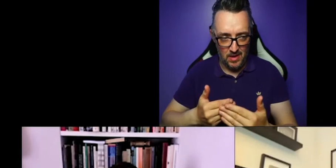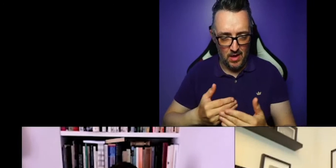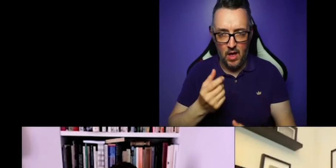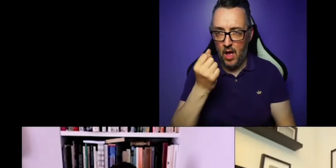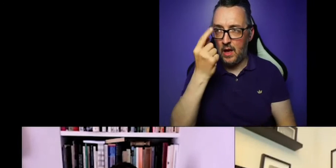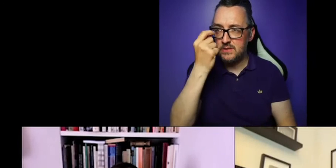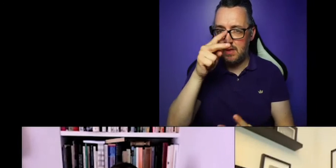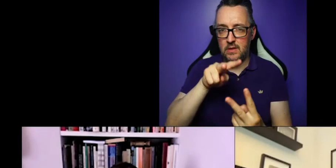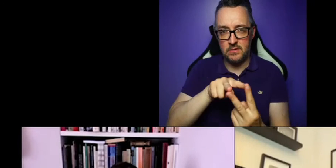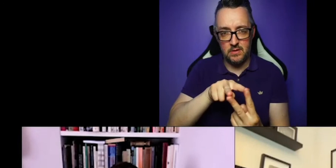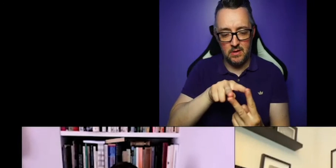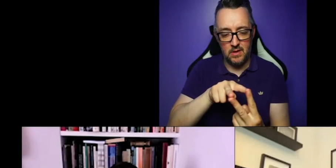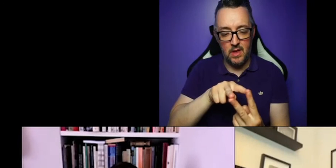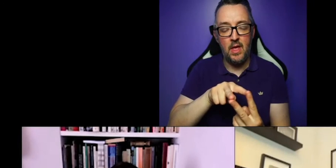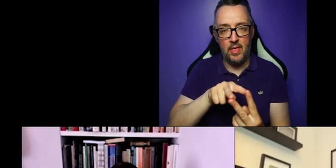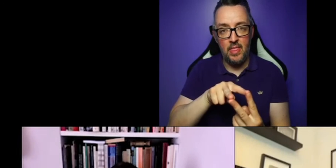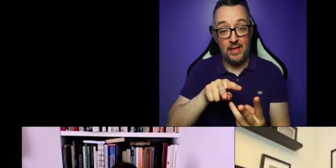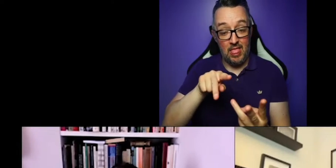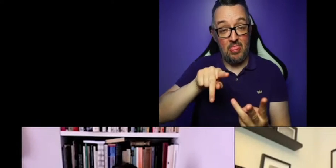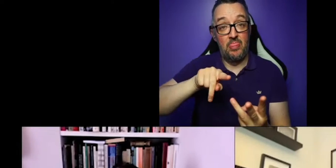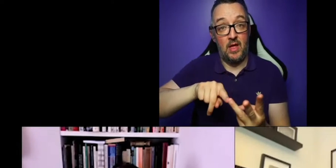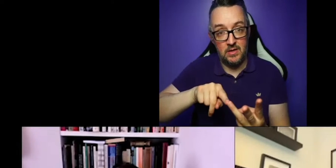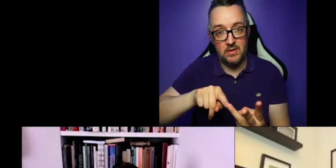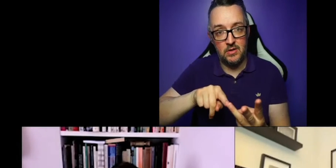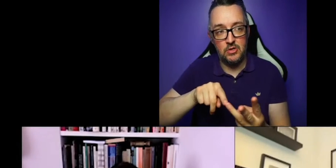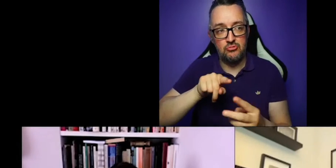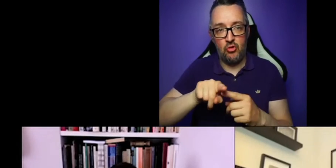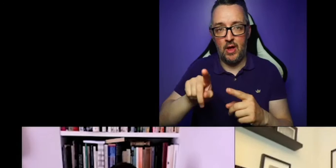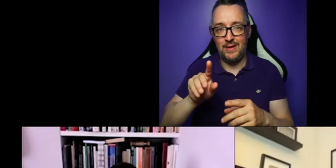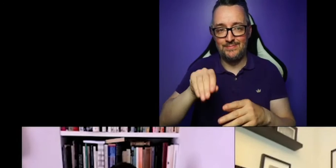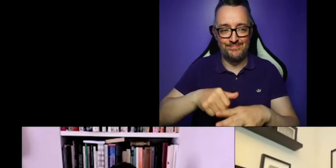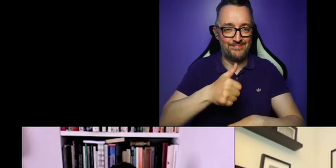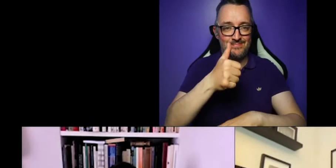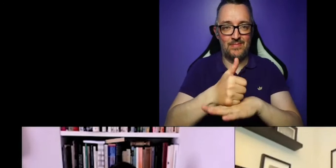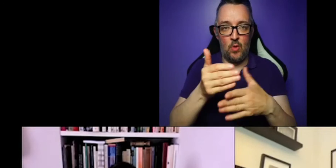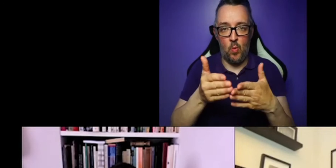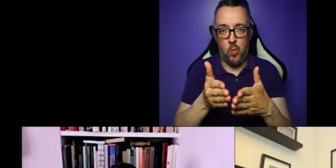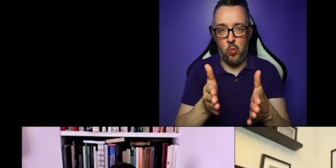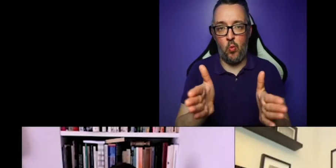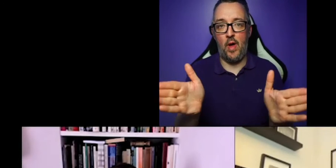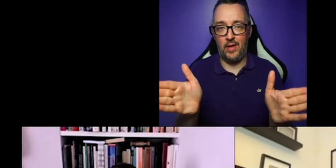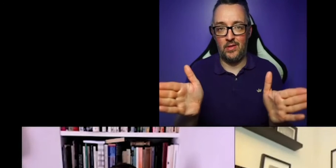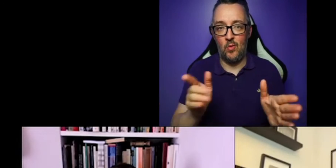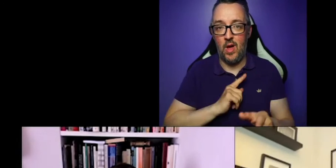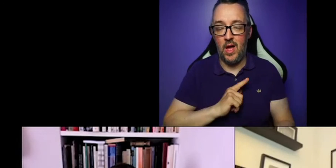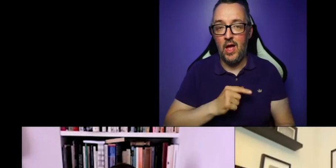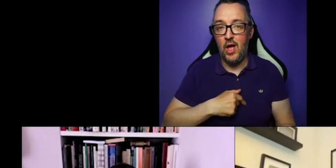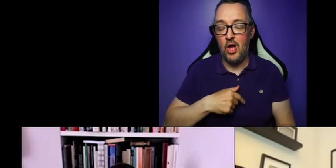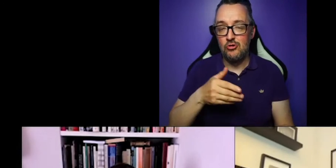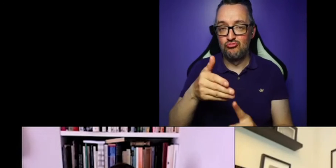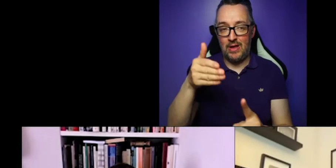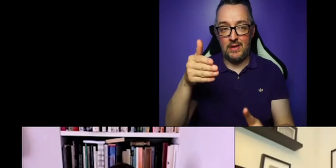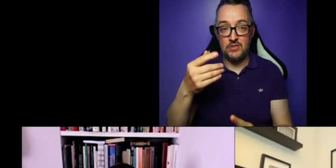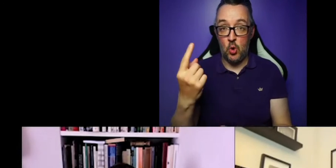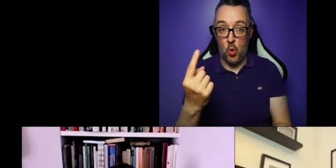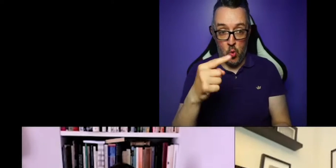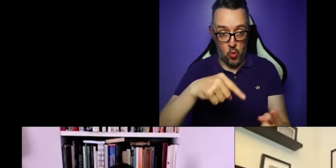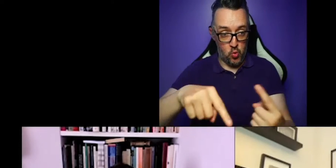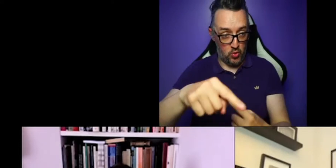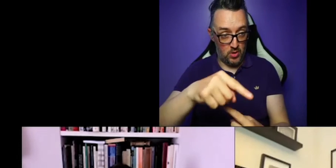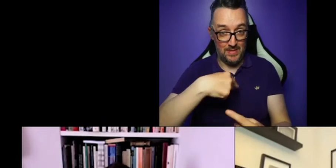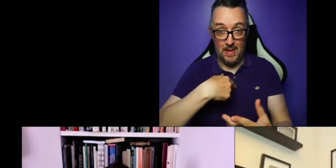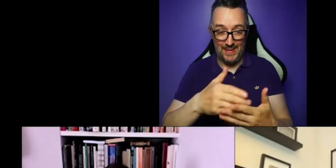then applying it in a wider sense to a need that I'd recognised amongst the people who